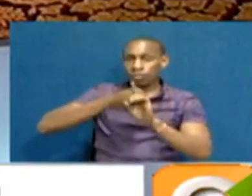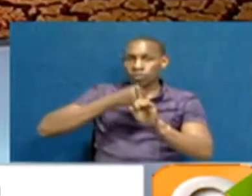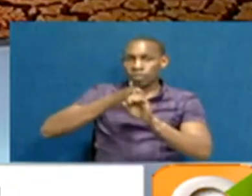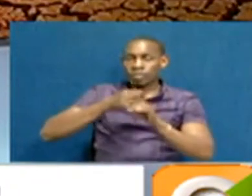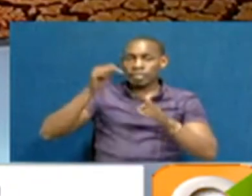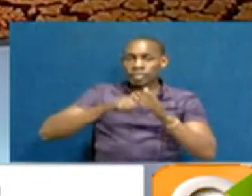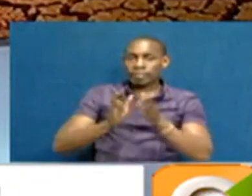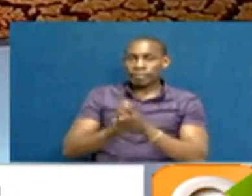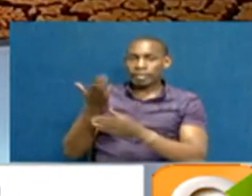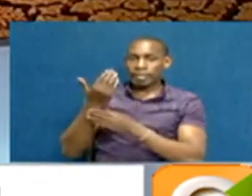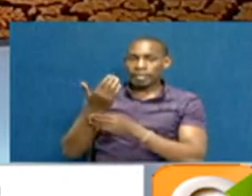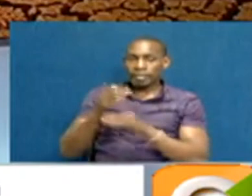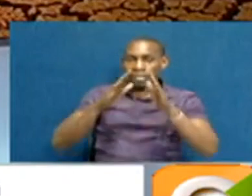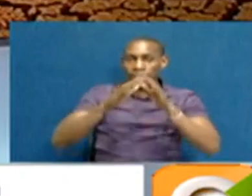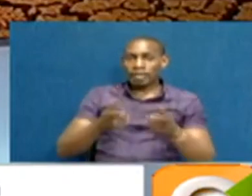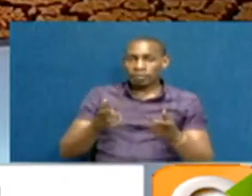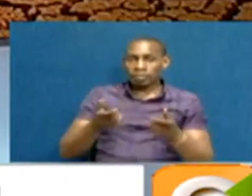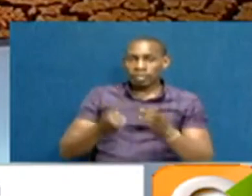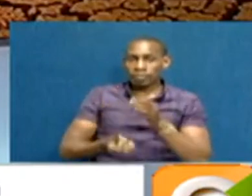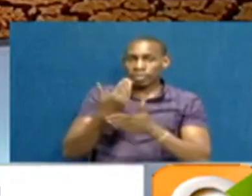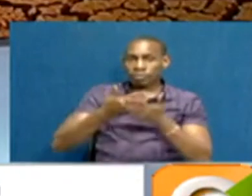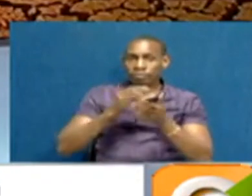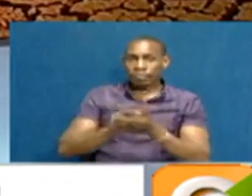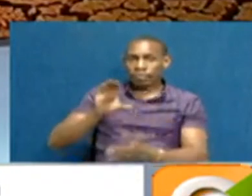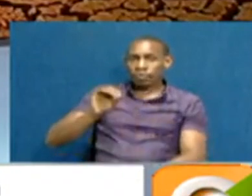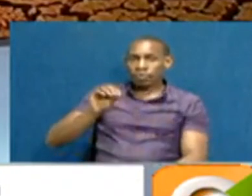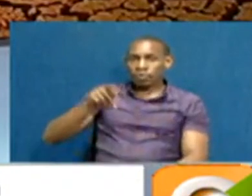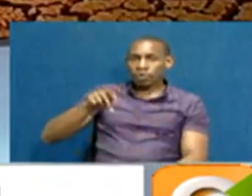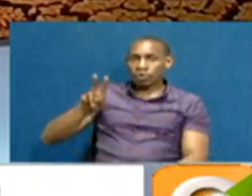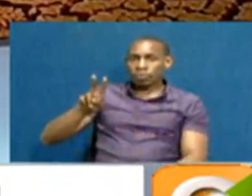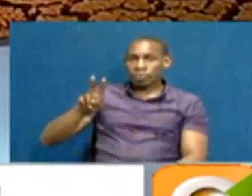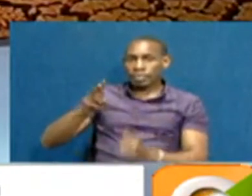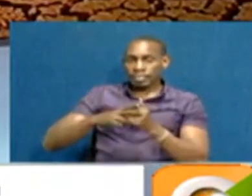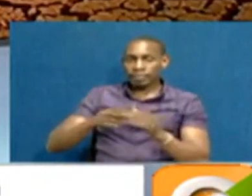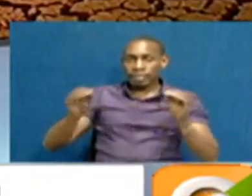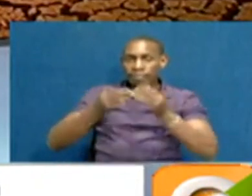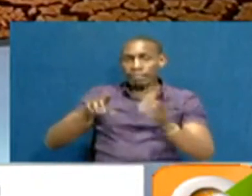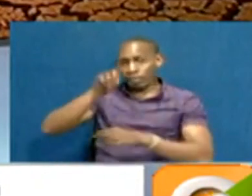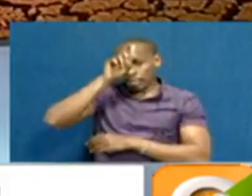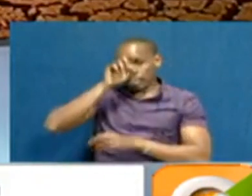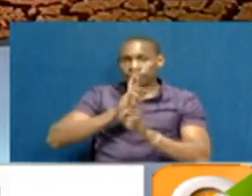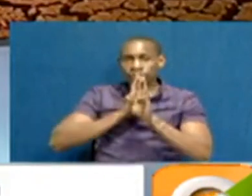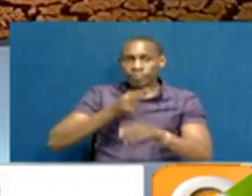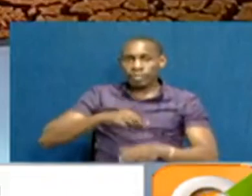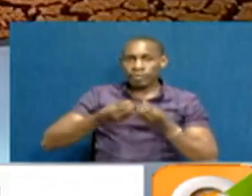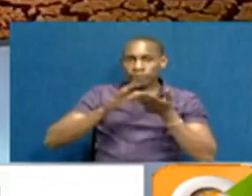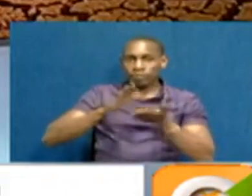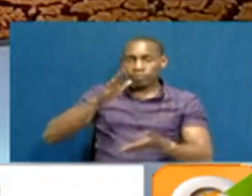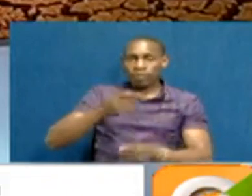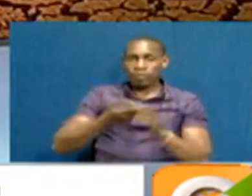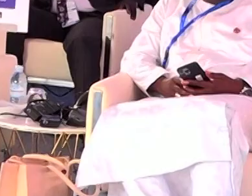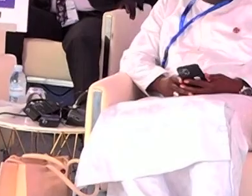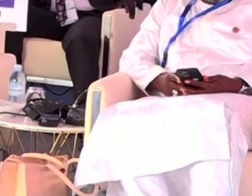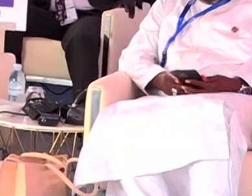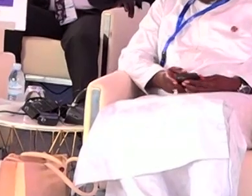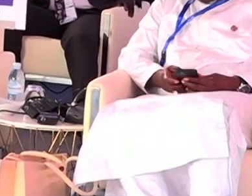deeper greenhouse gas emission cuts ahead of the COP27 conference in Egypt. Faisal Ahmed has more from Kampala,